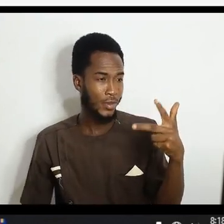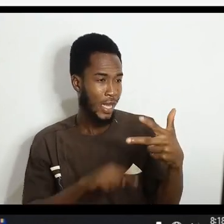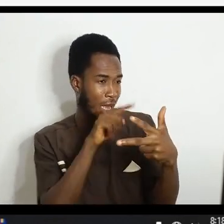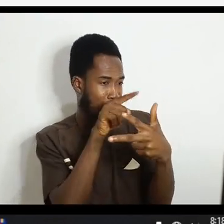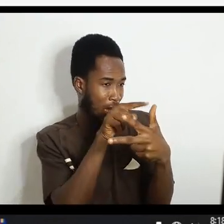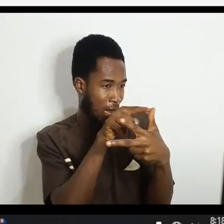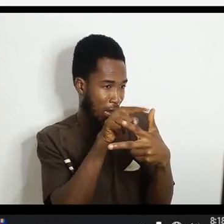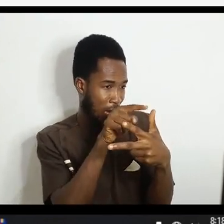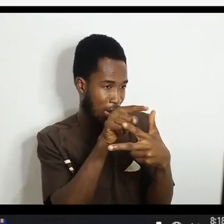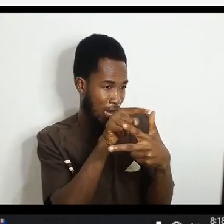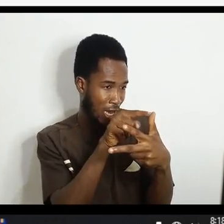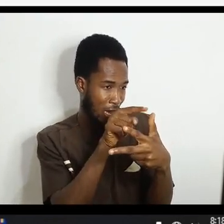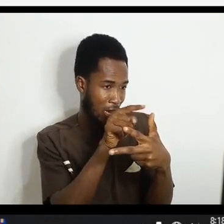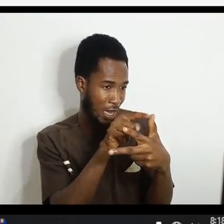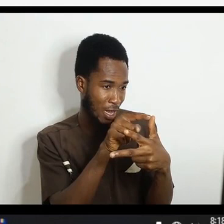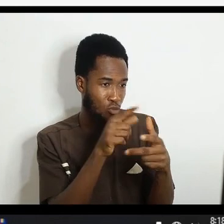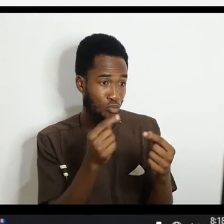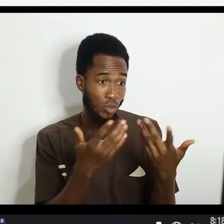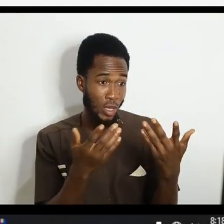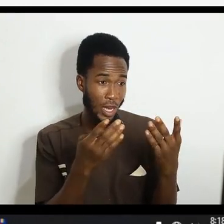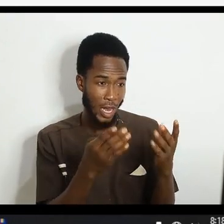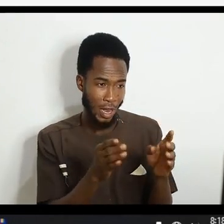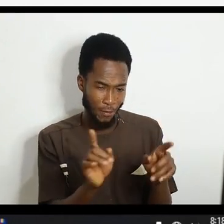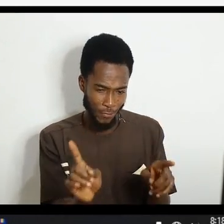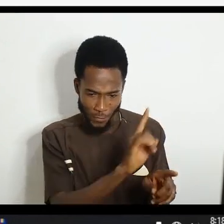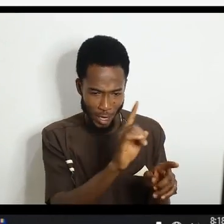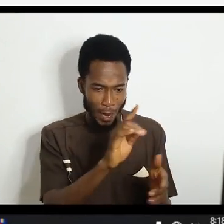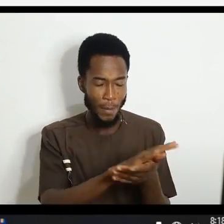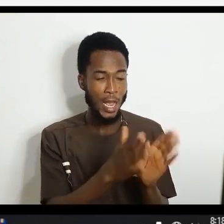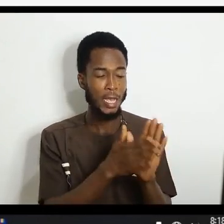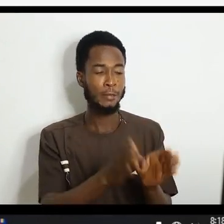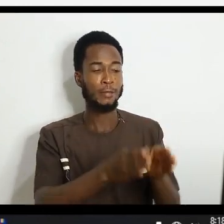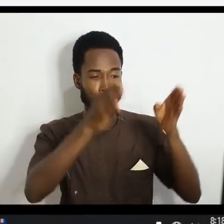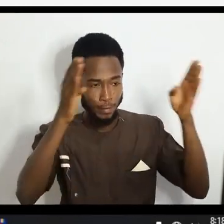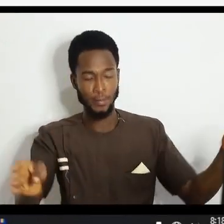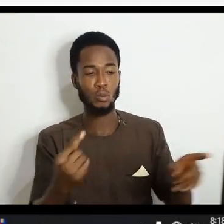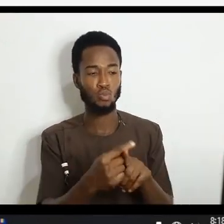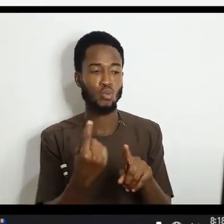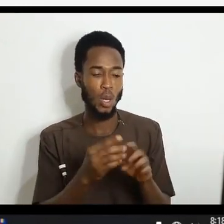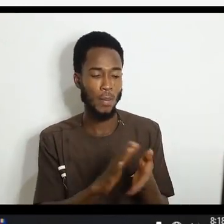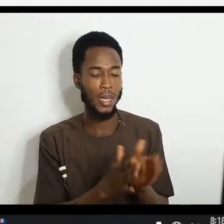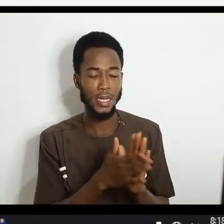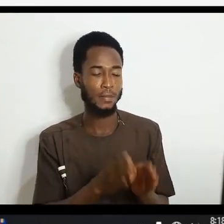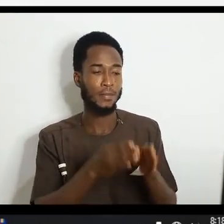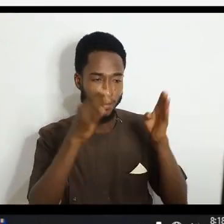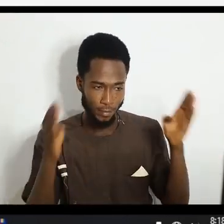the first A, this one, is used to increase the font of a text, any text at